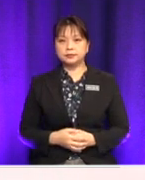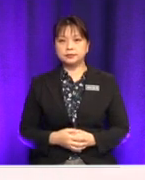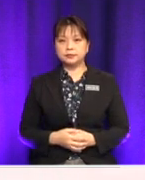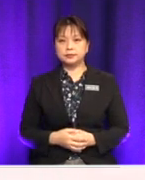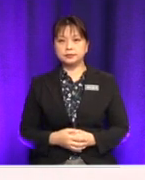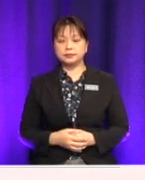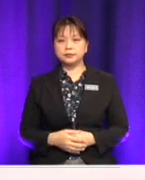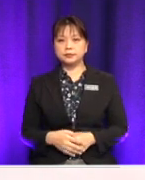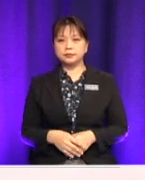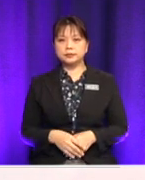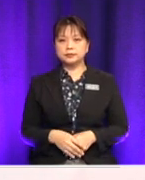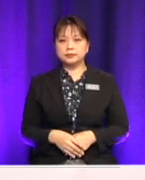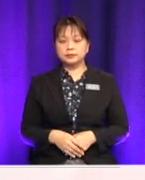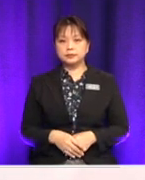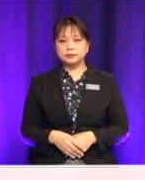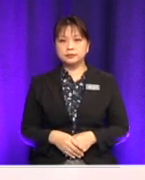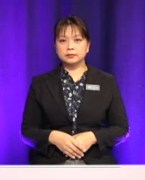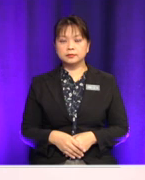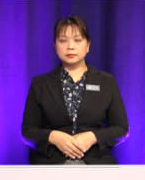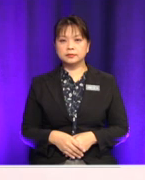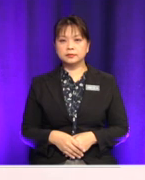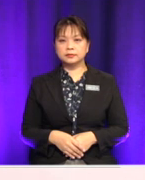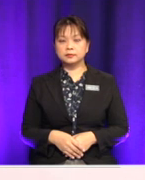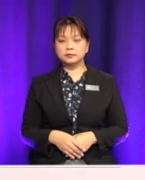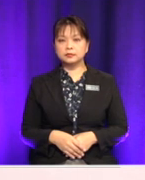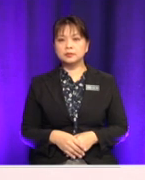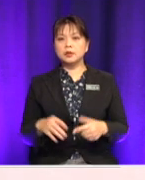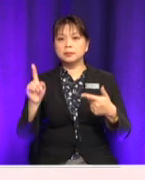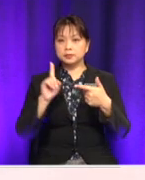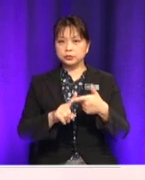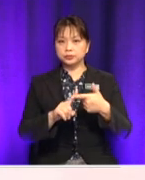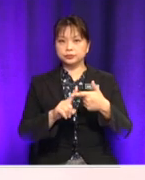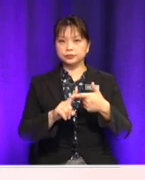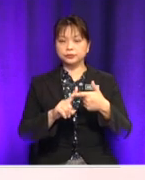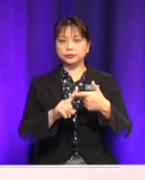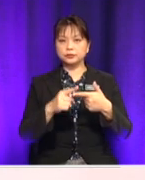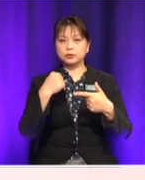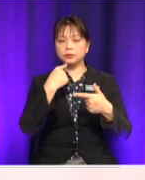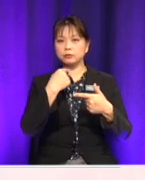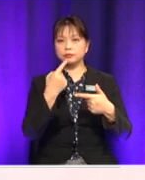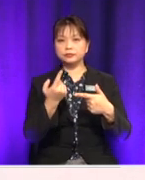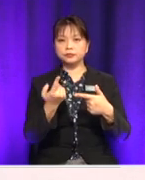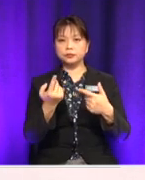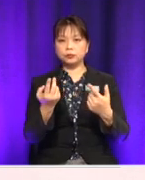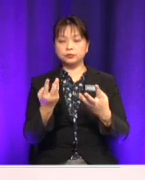Yes. Good job, Adam. So, now, the next one. Who wants to give it a shot? The second answer. Anyone?